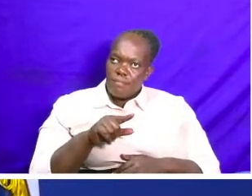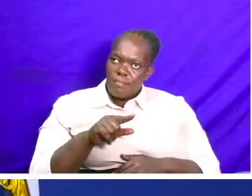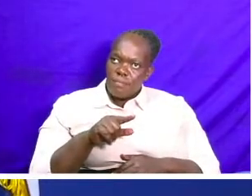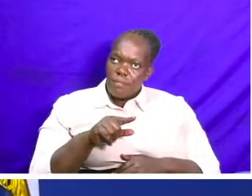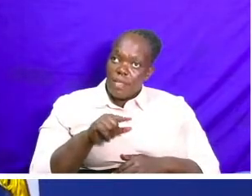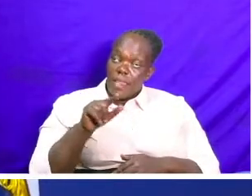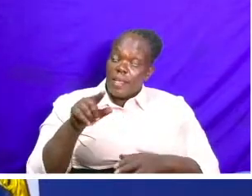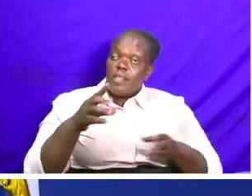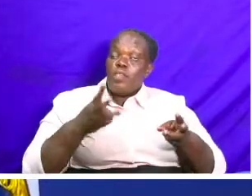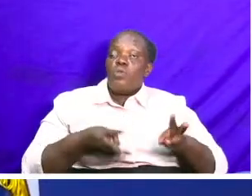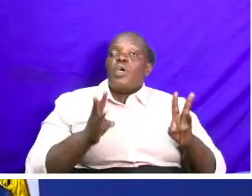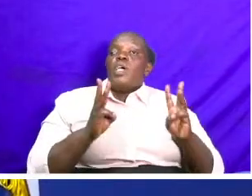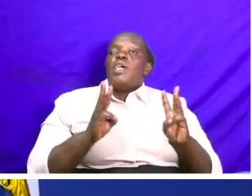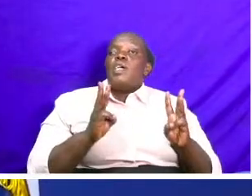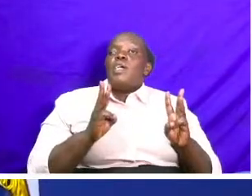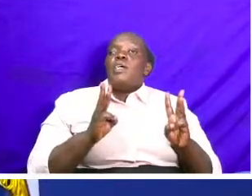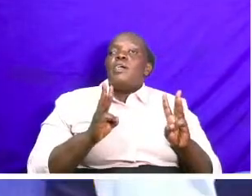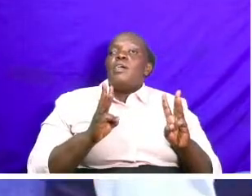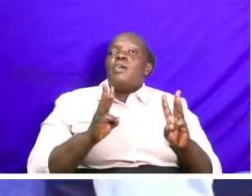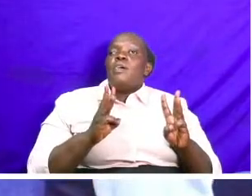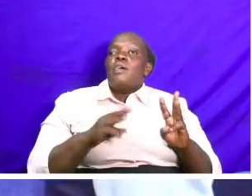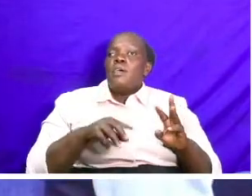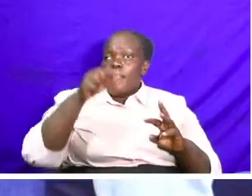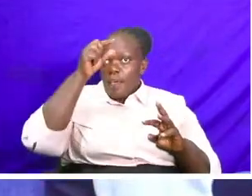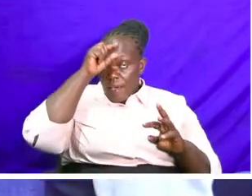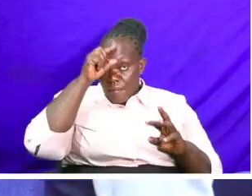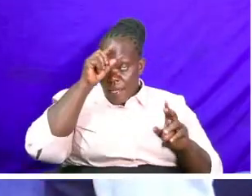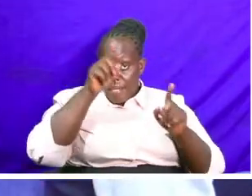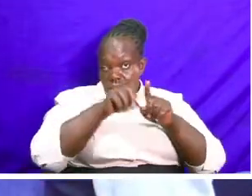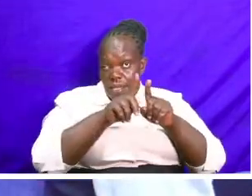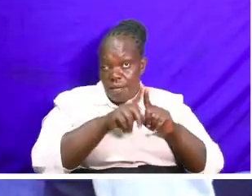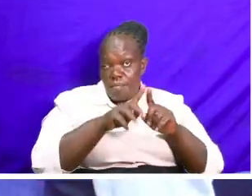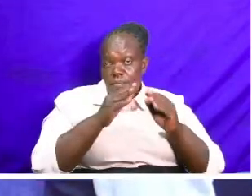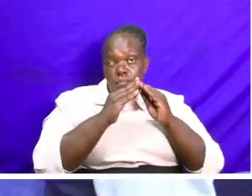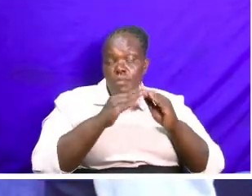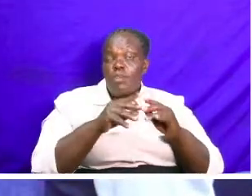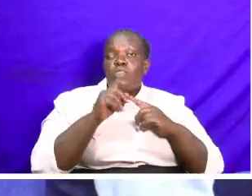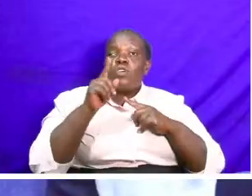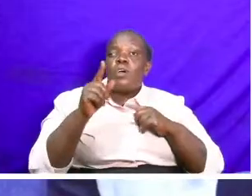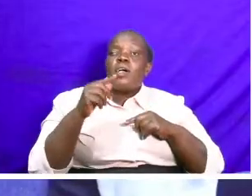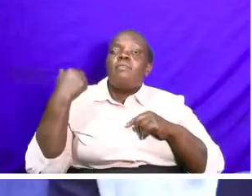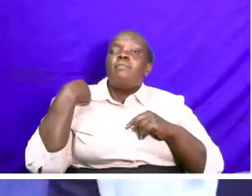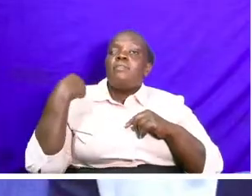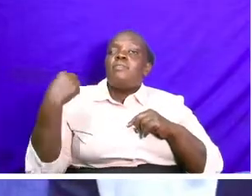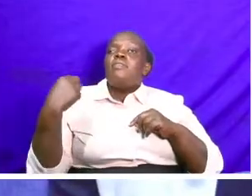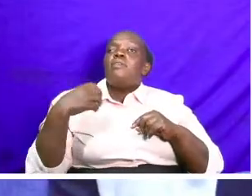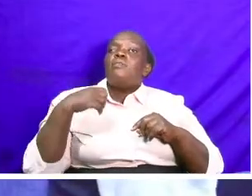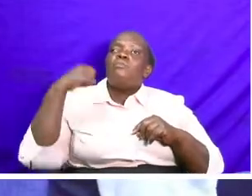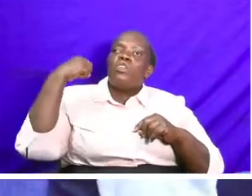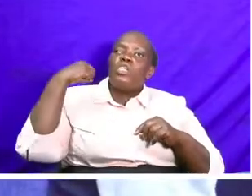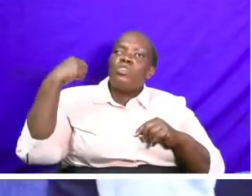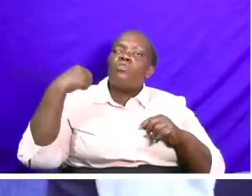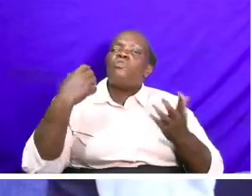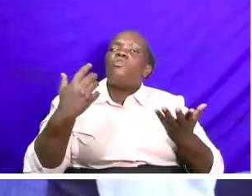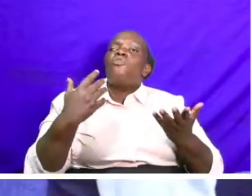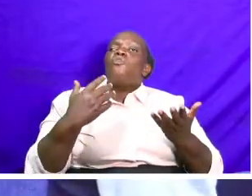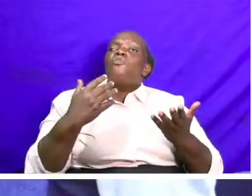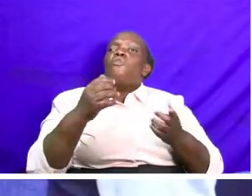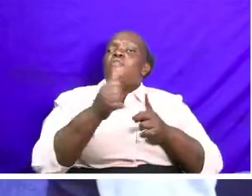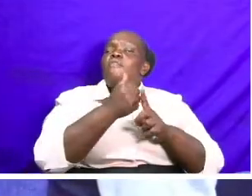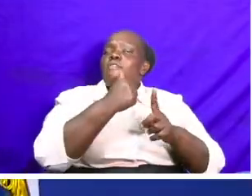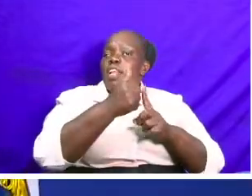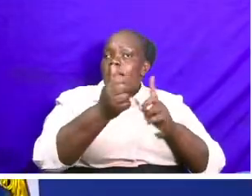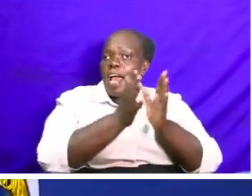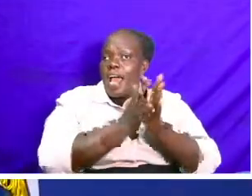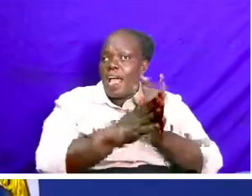And in this regard, the government unequivocally condemns the recent incidents of political intolerance, violence,